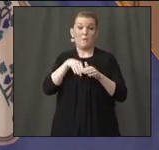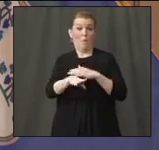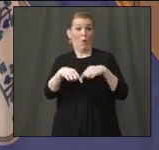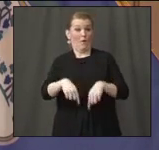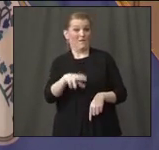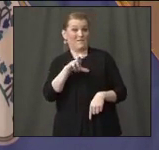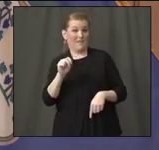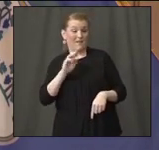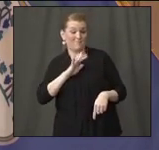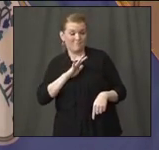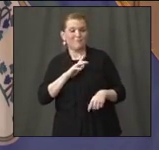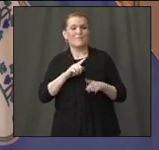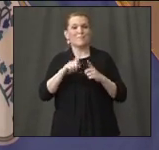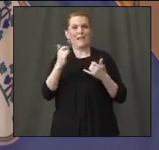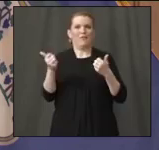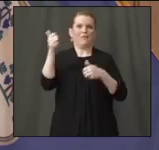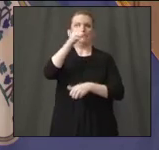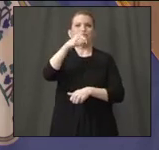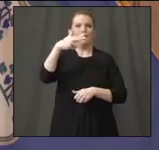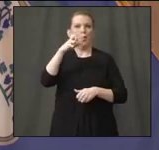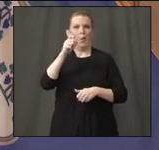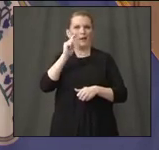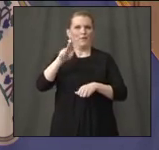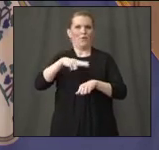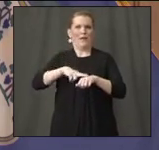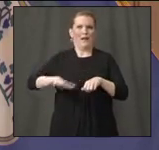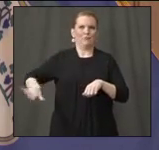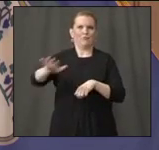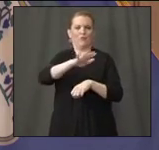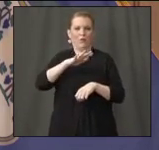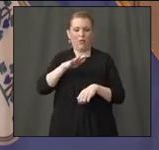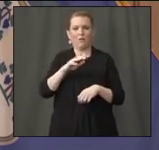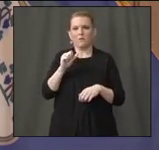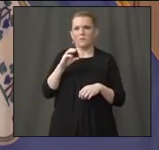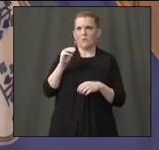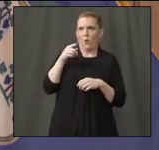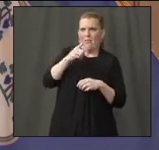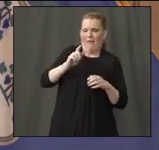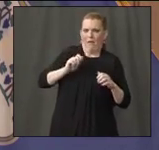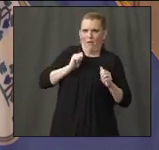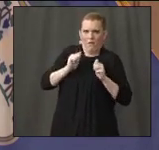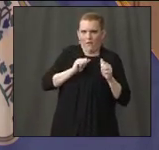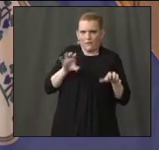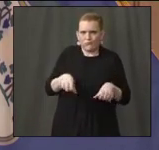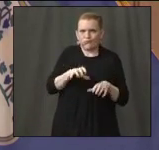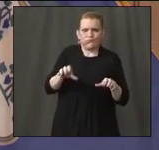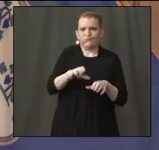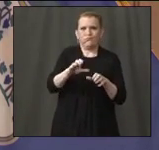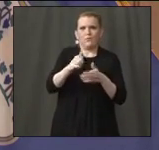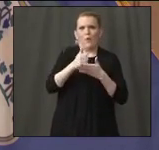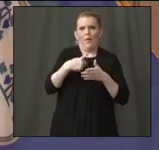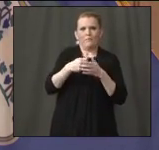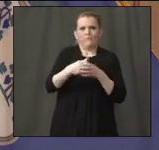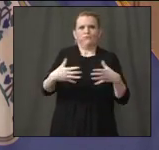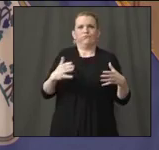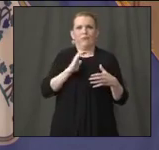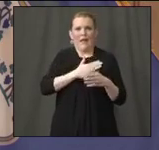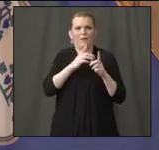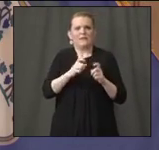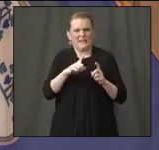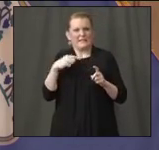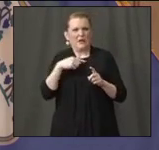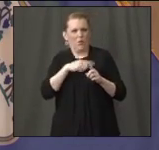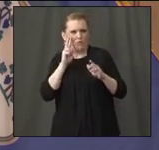to roll out with Hartford Health to increasingly ramp up our testing, almost doubling it over the course of the next week.